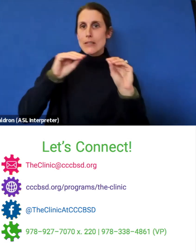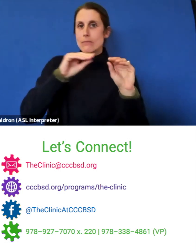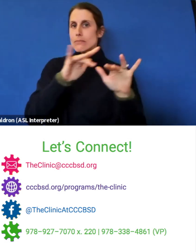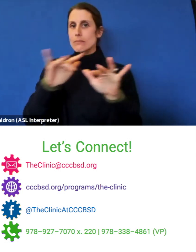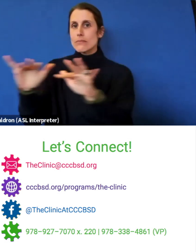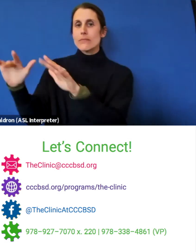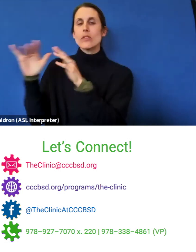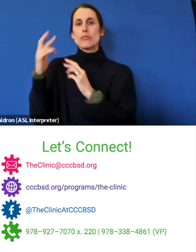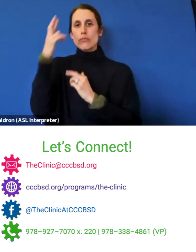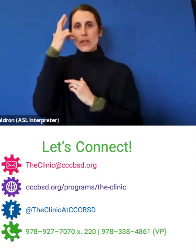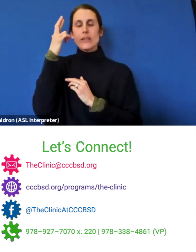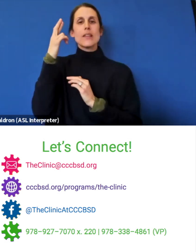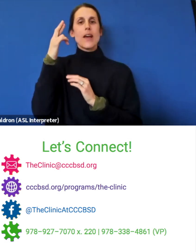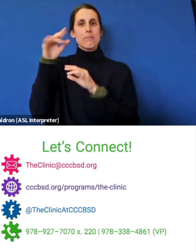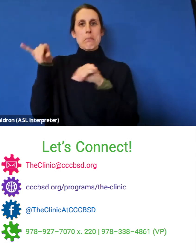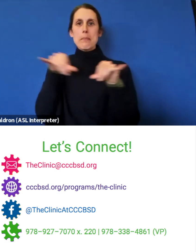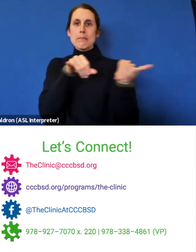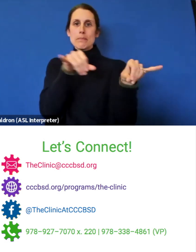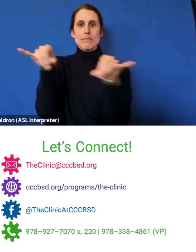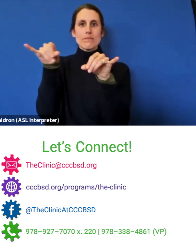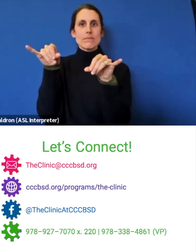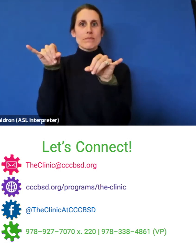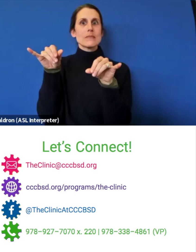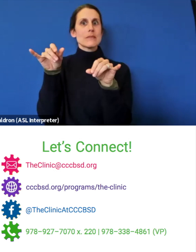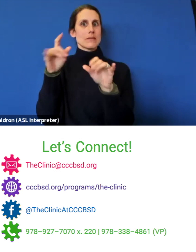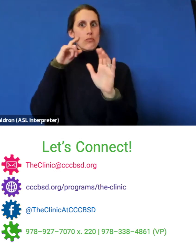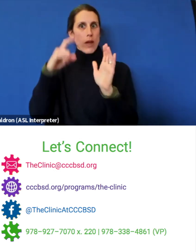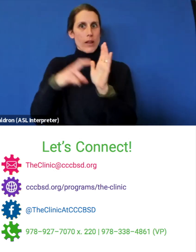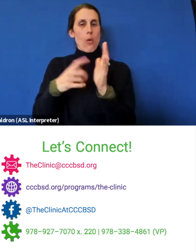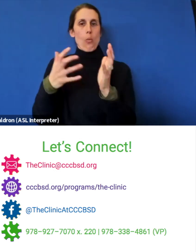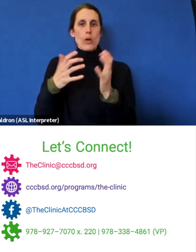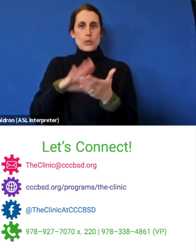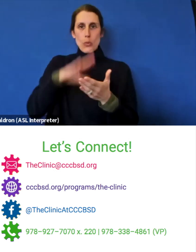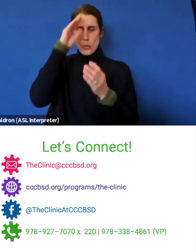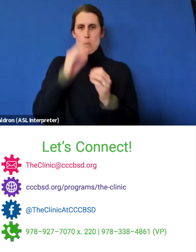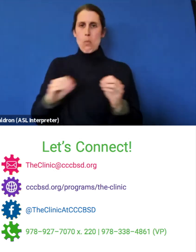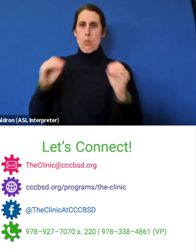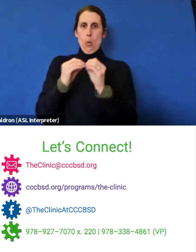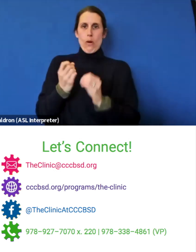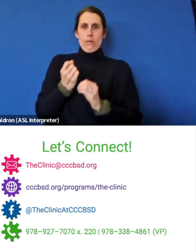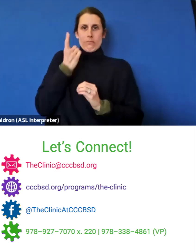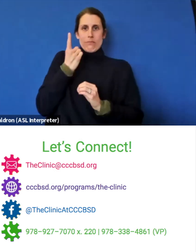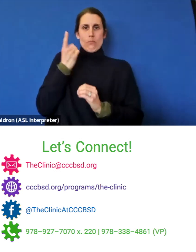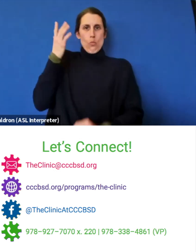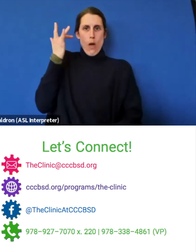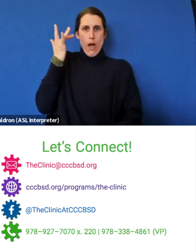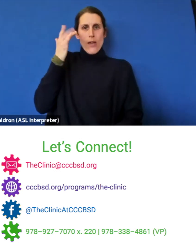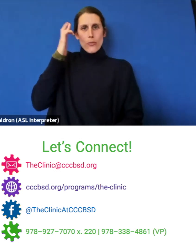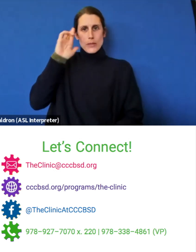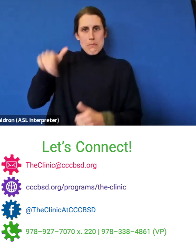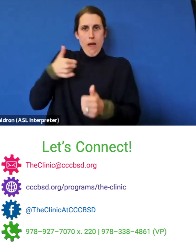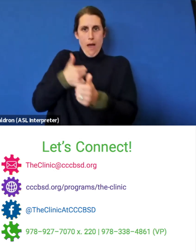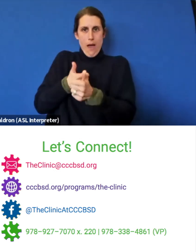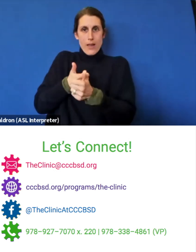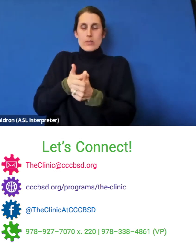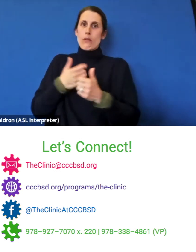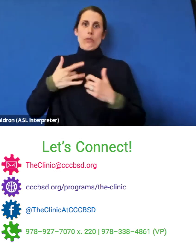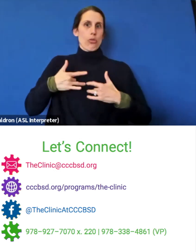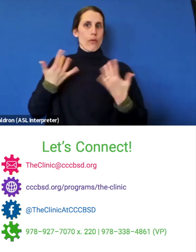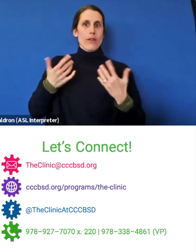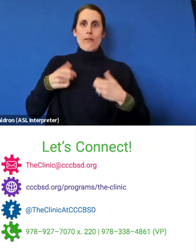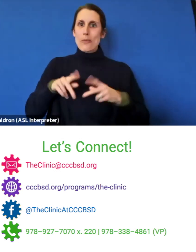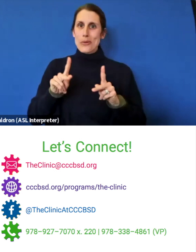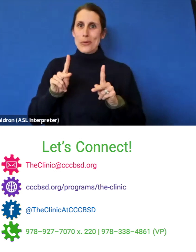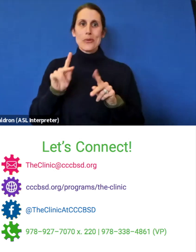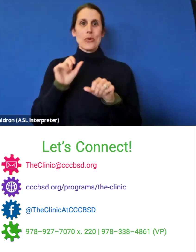were seeing and wanting to understand it better. So it was thrilling to have the opportunity both to work with